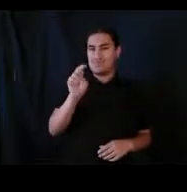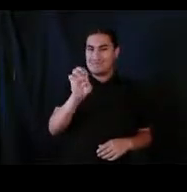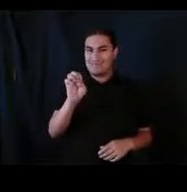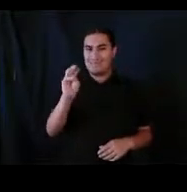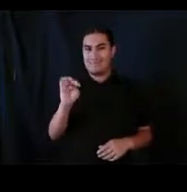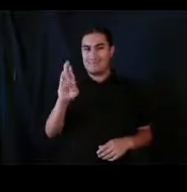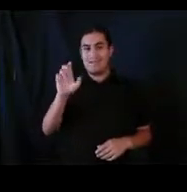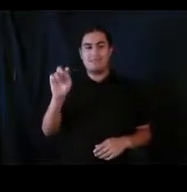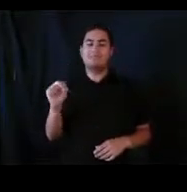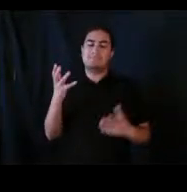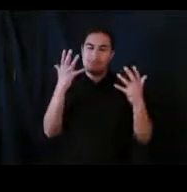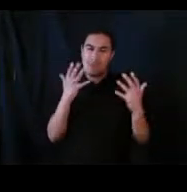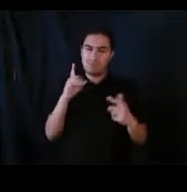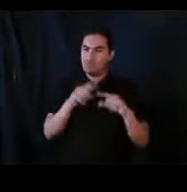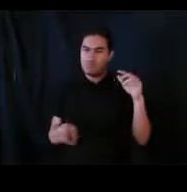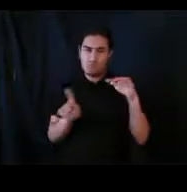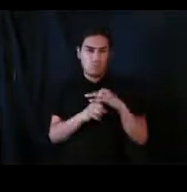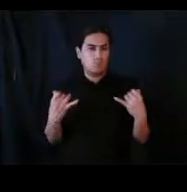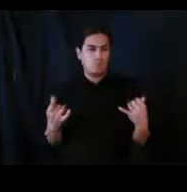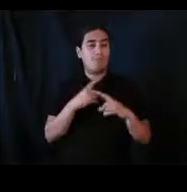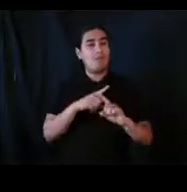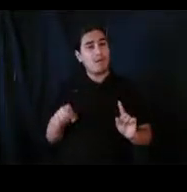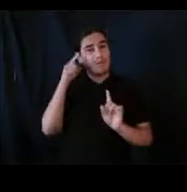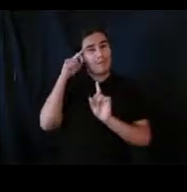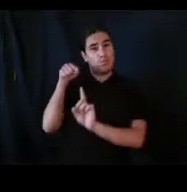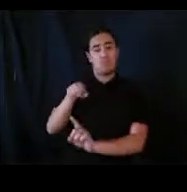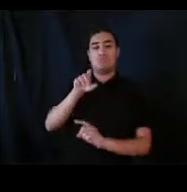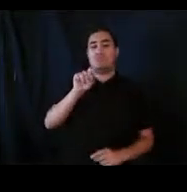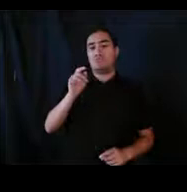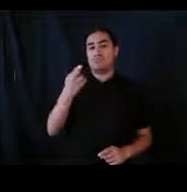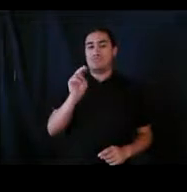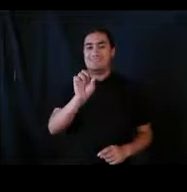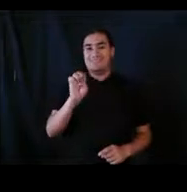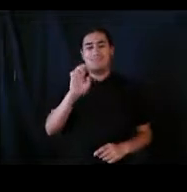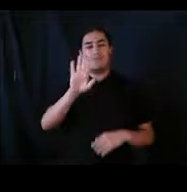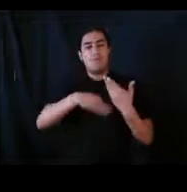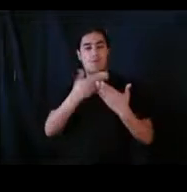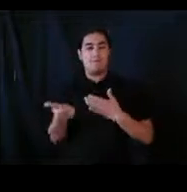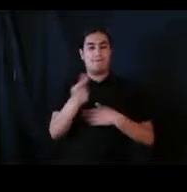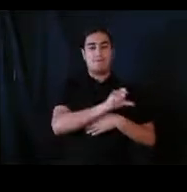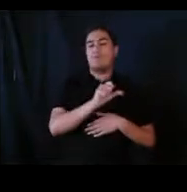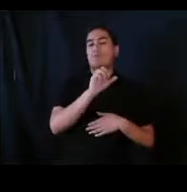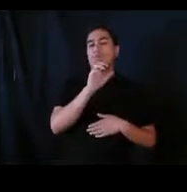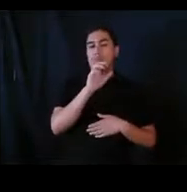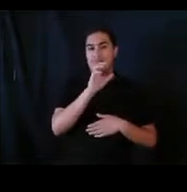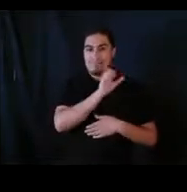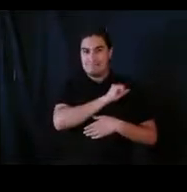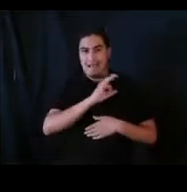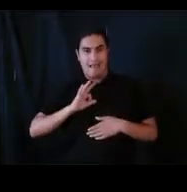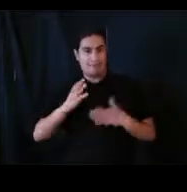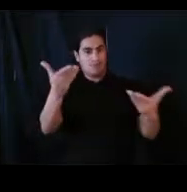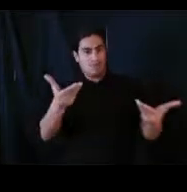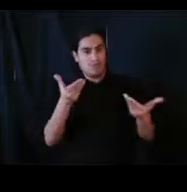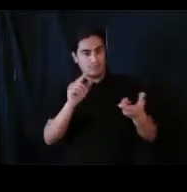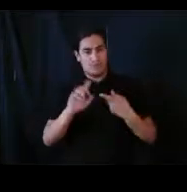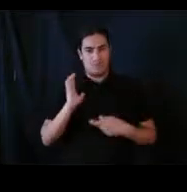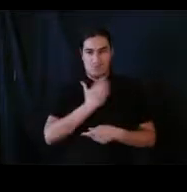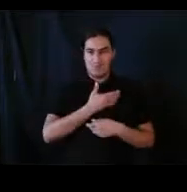that she's unable to be here today but on behalf of therese and all of the mtc staff welcome to the bay